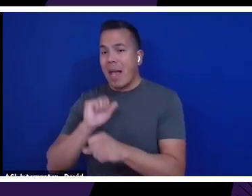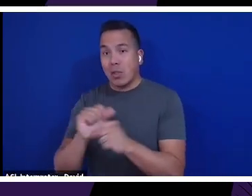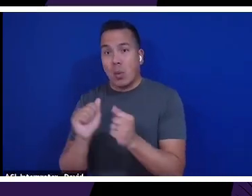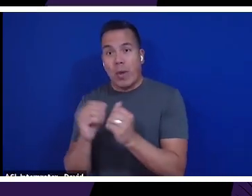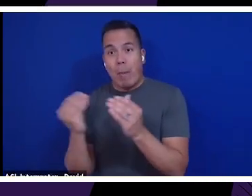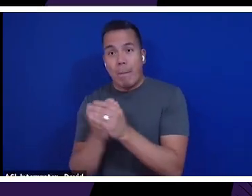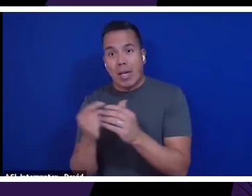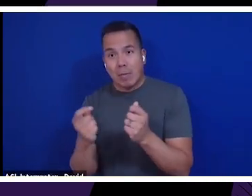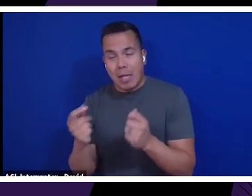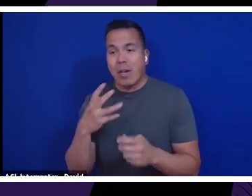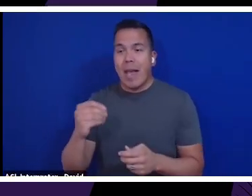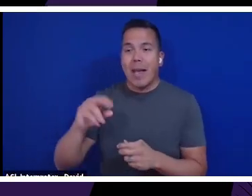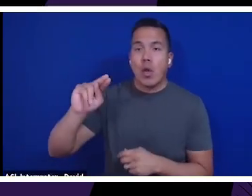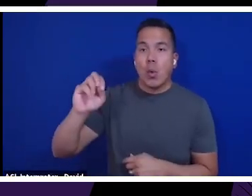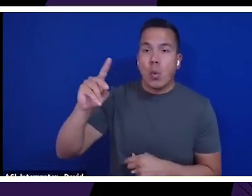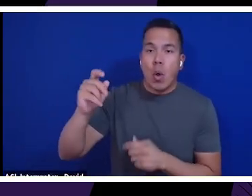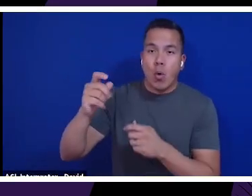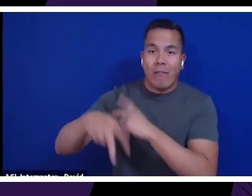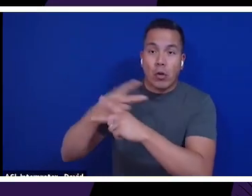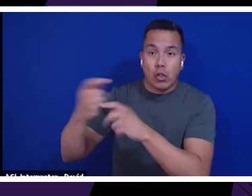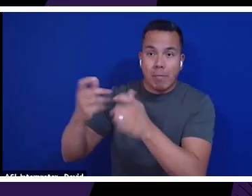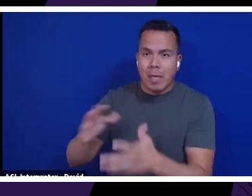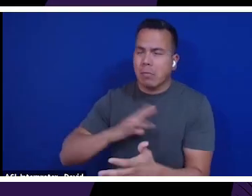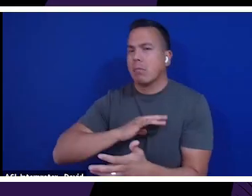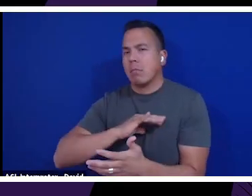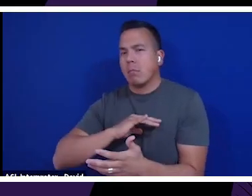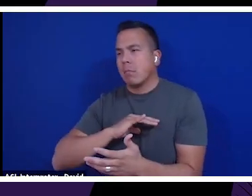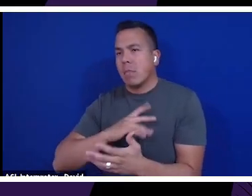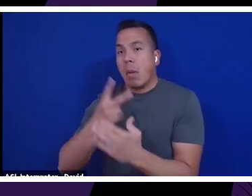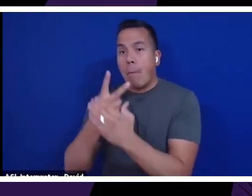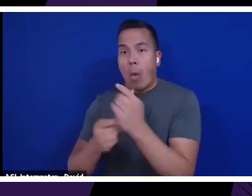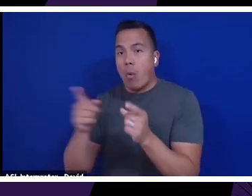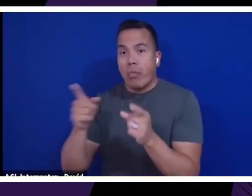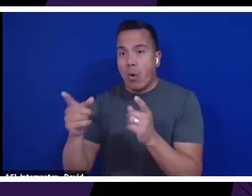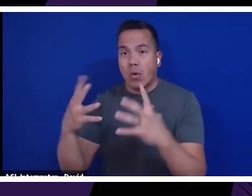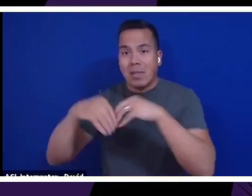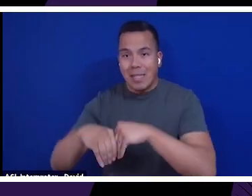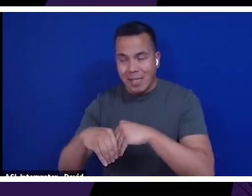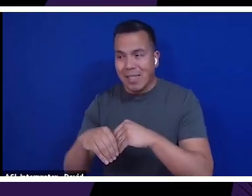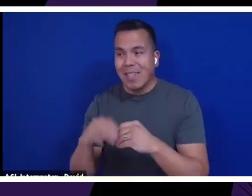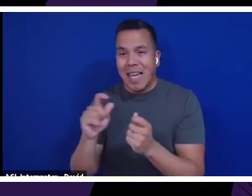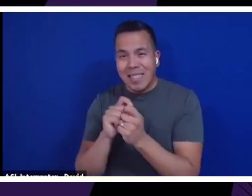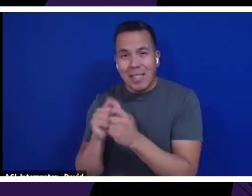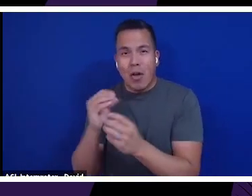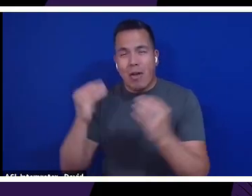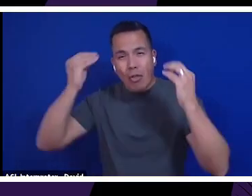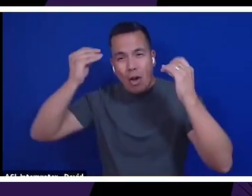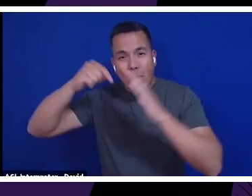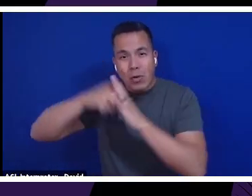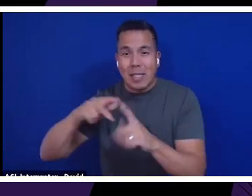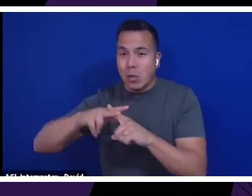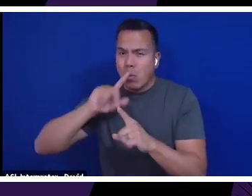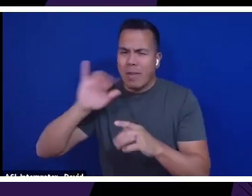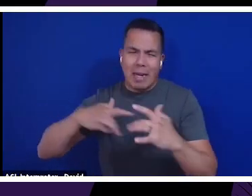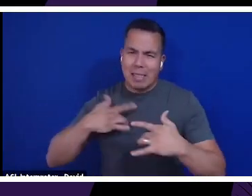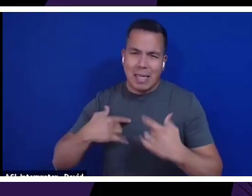a node version manager. And yeah, that level of detail and thoughtfulness in a tool just excites me. And